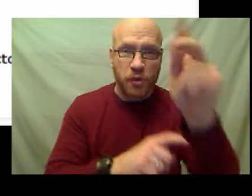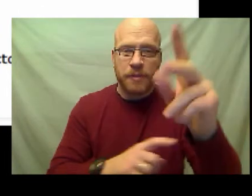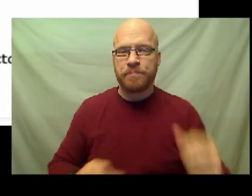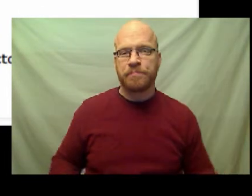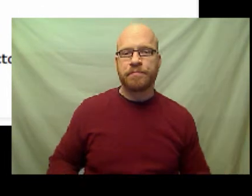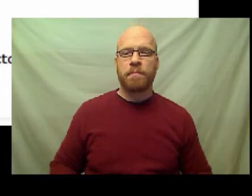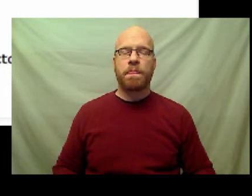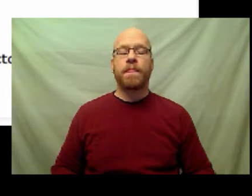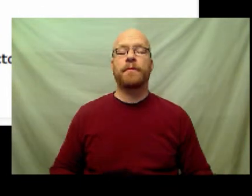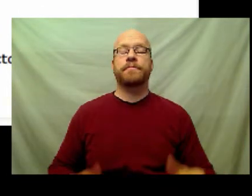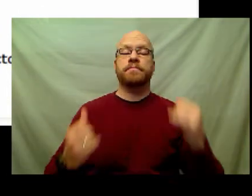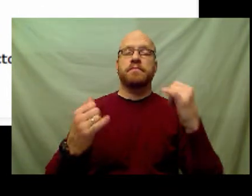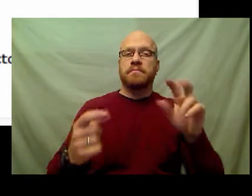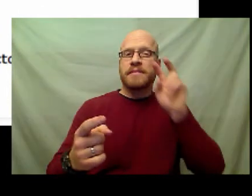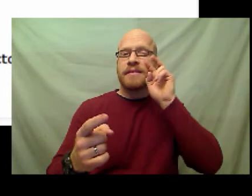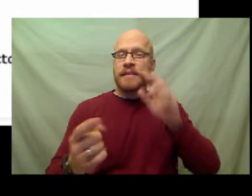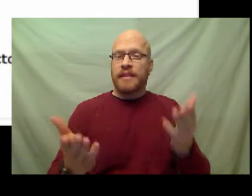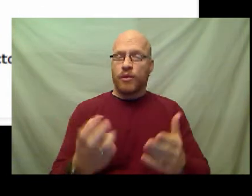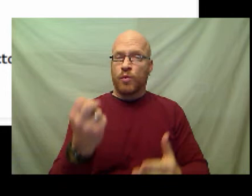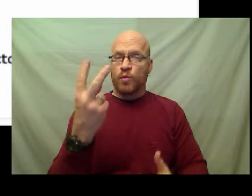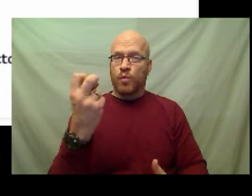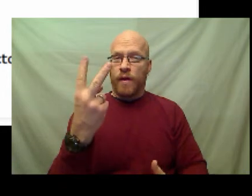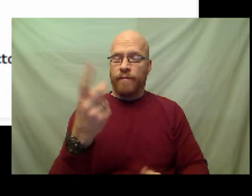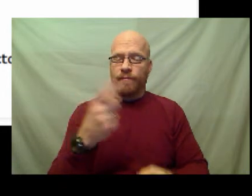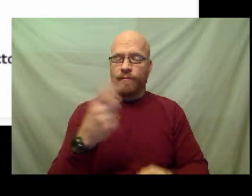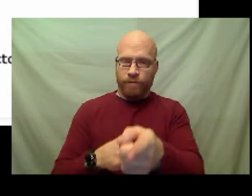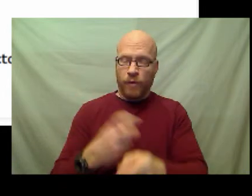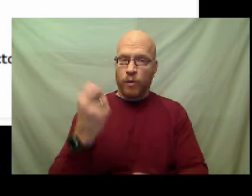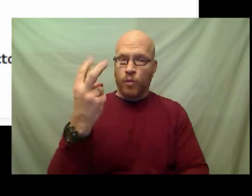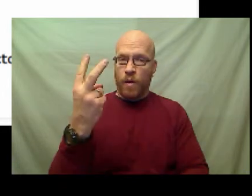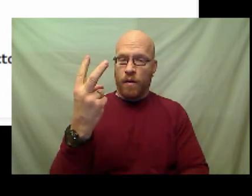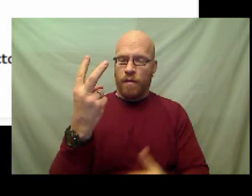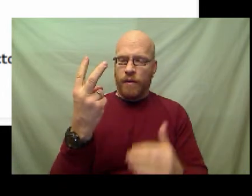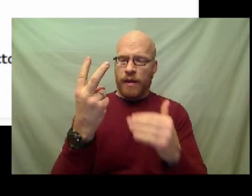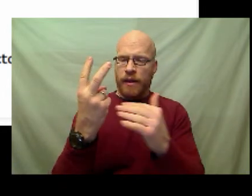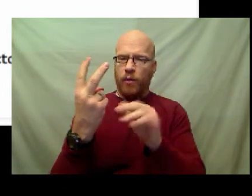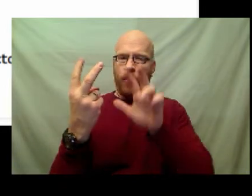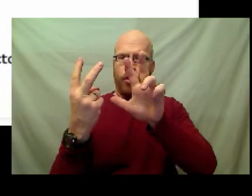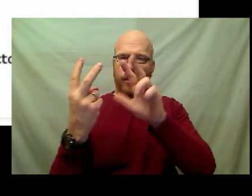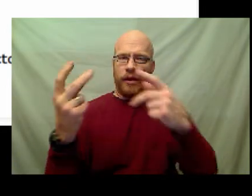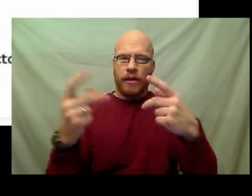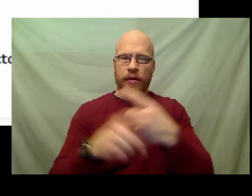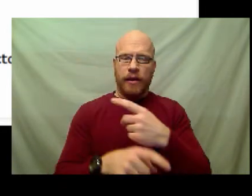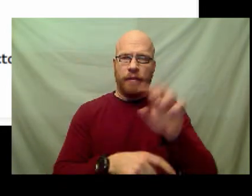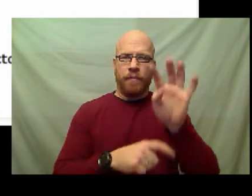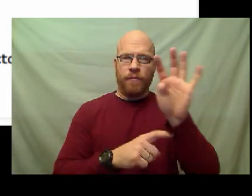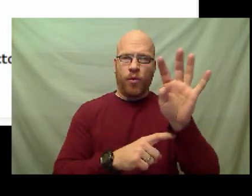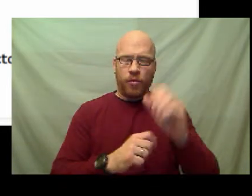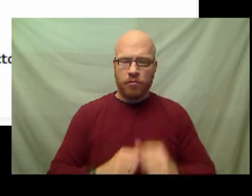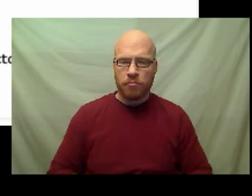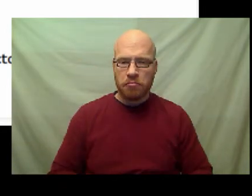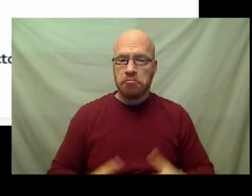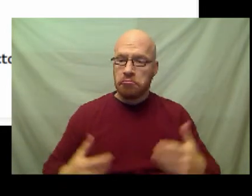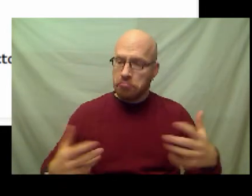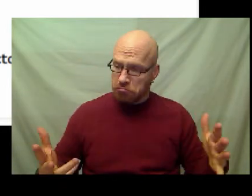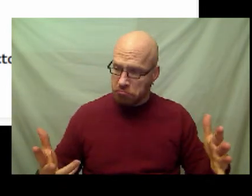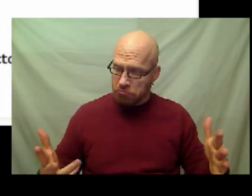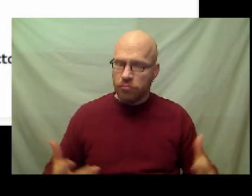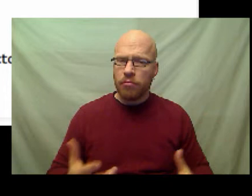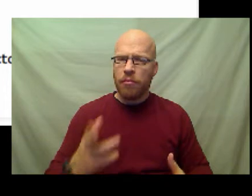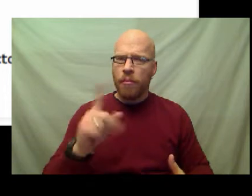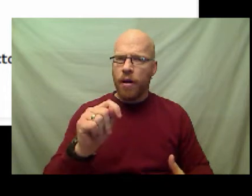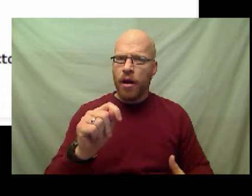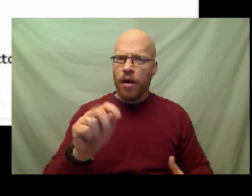Okay. Now, as we said, we have 12 here. Equals 3 times 4. All right.